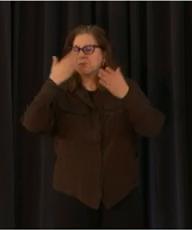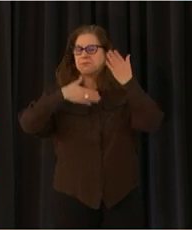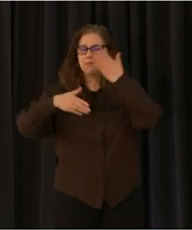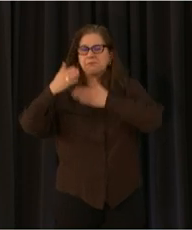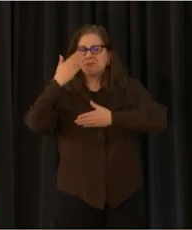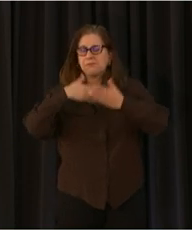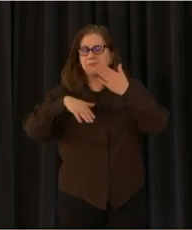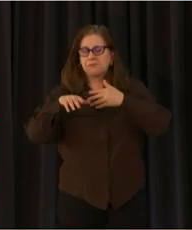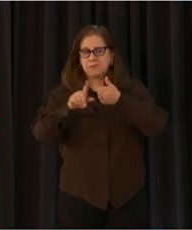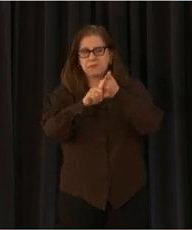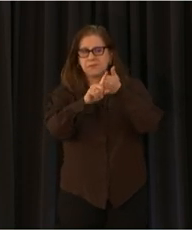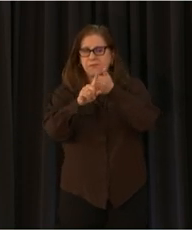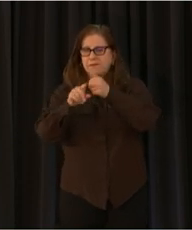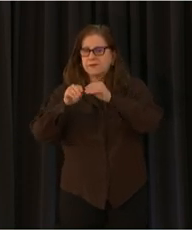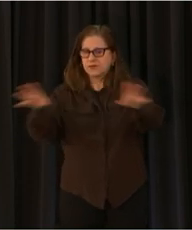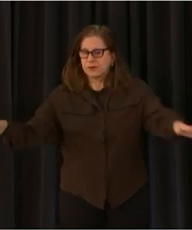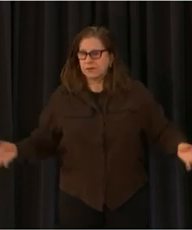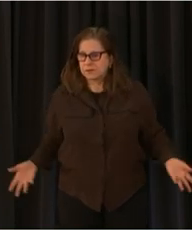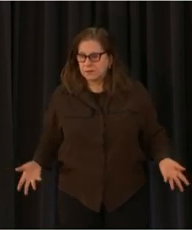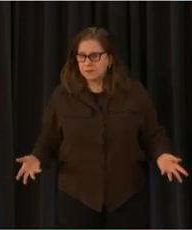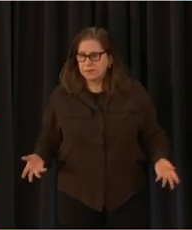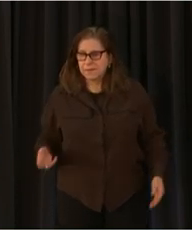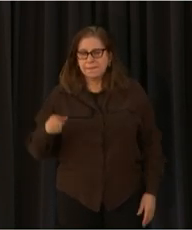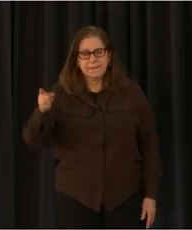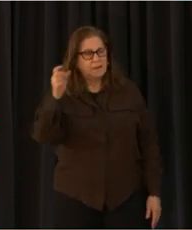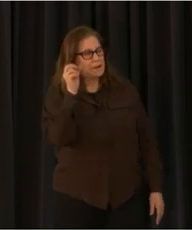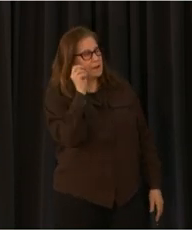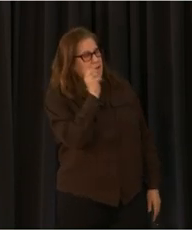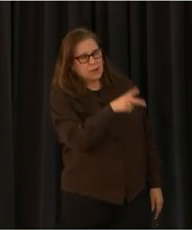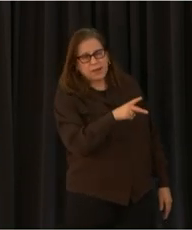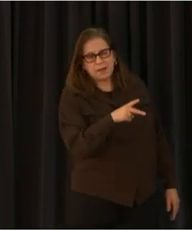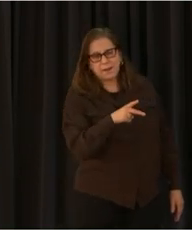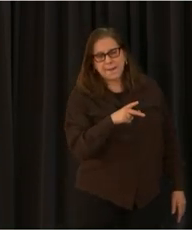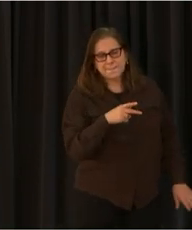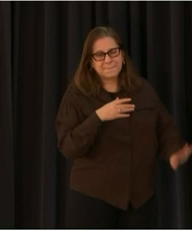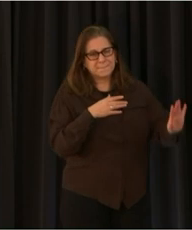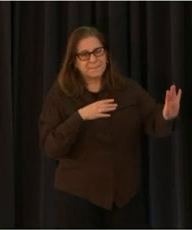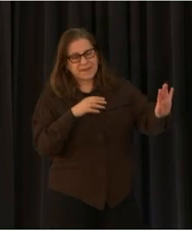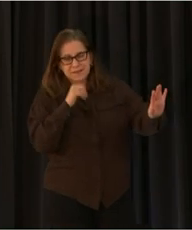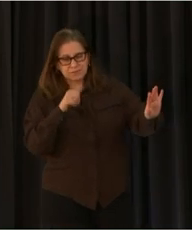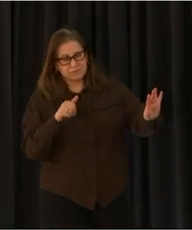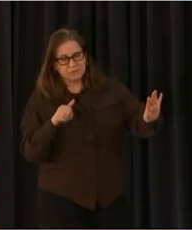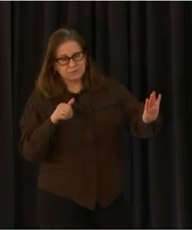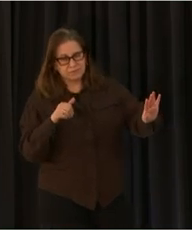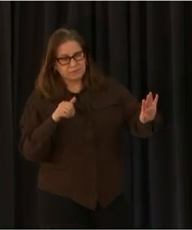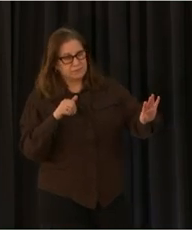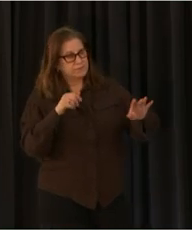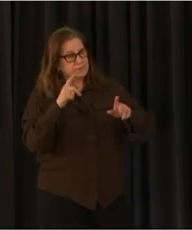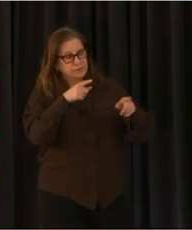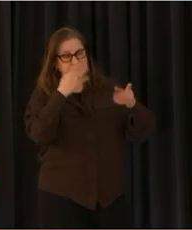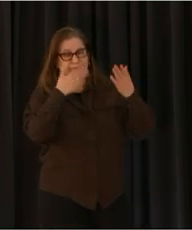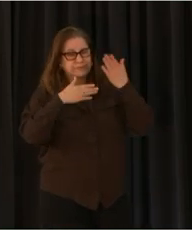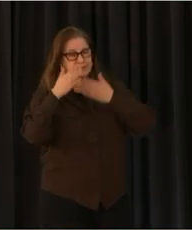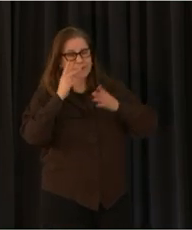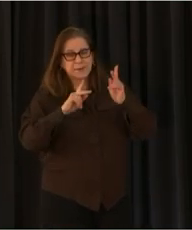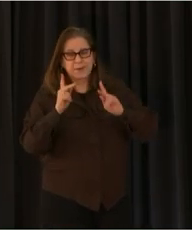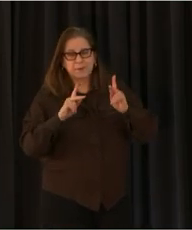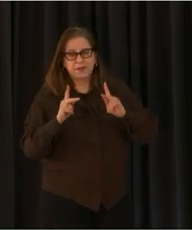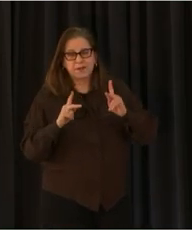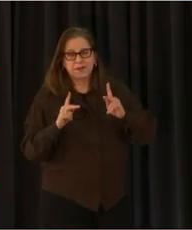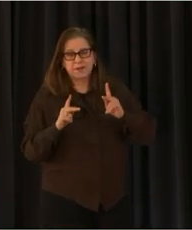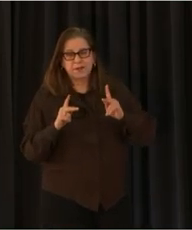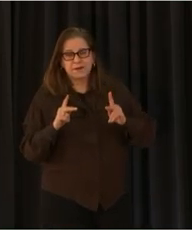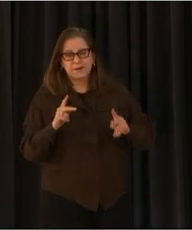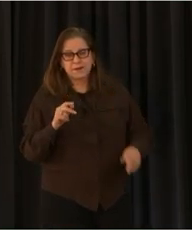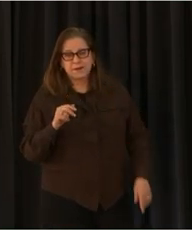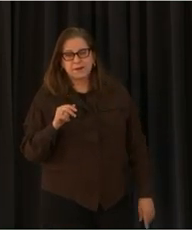direct effect on the daily case rate. So I'm sorry, your last name? If we don't pick up those asymptomatic cases, it can have an